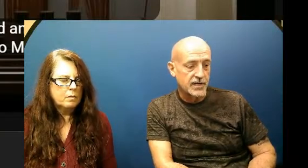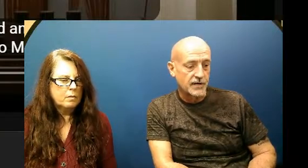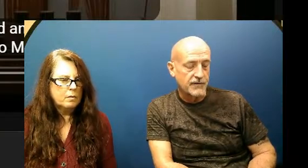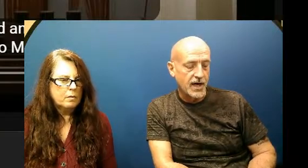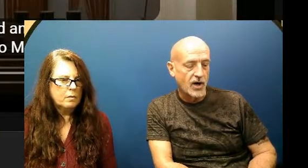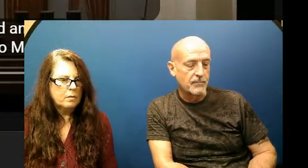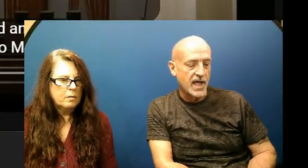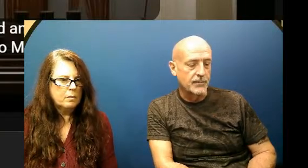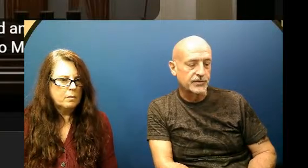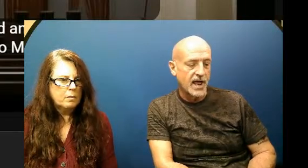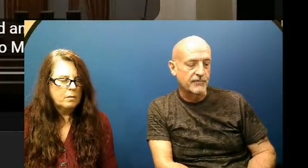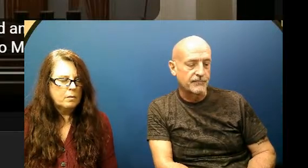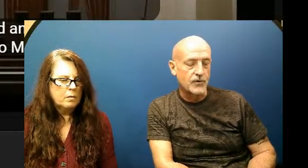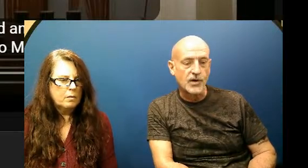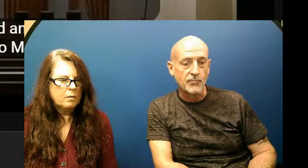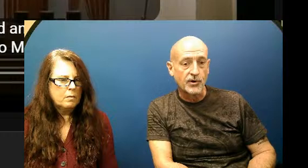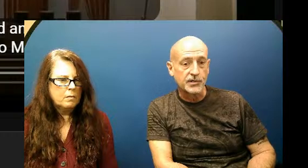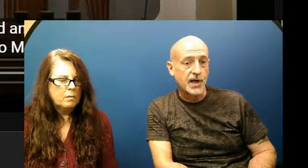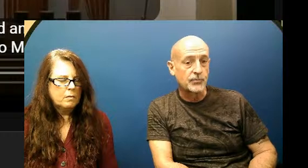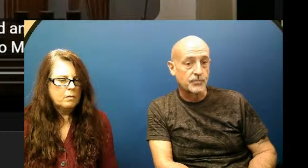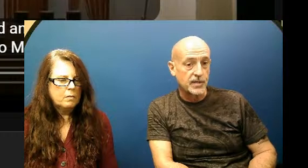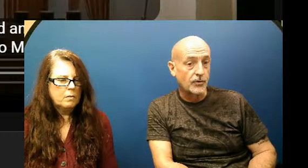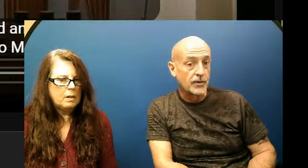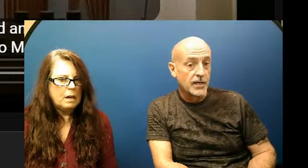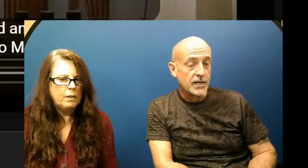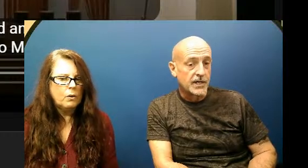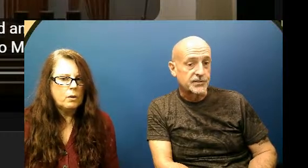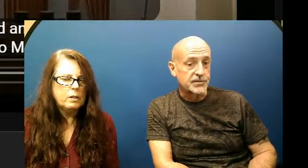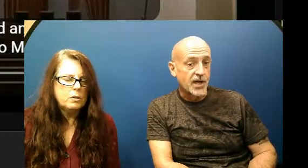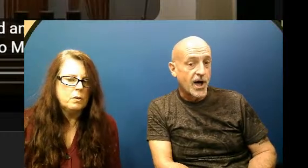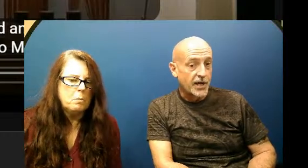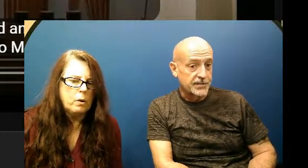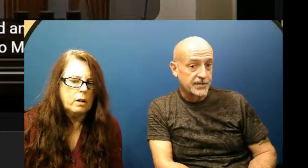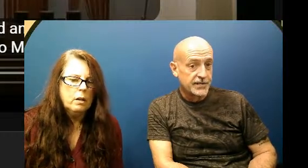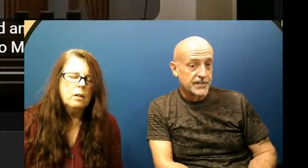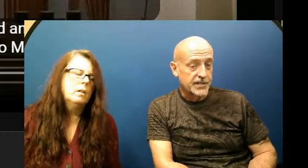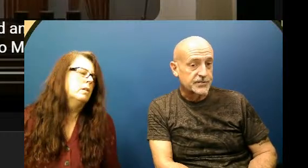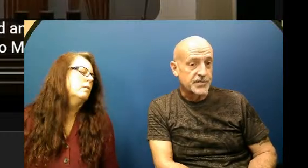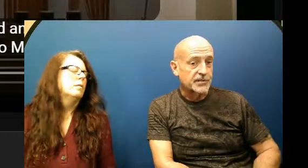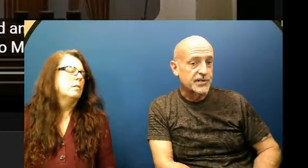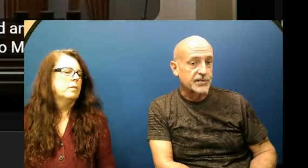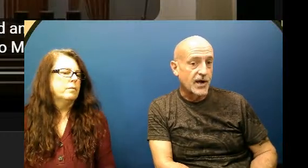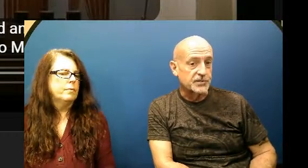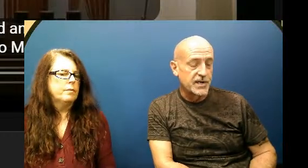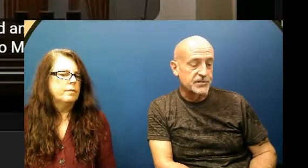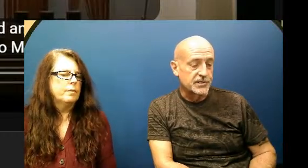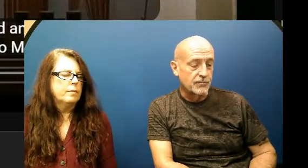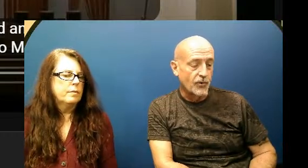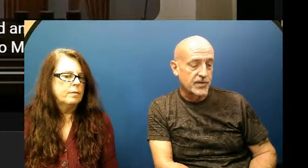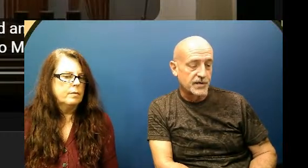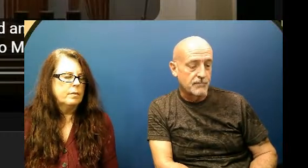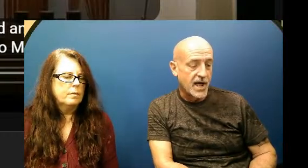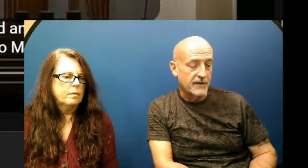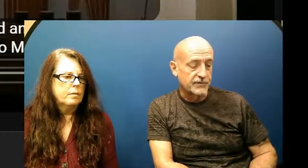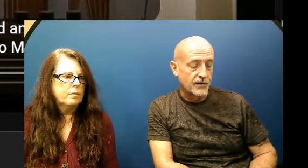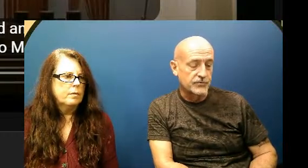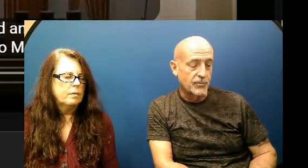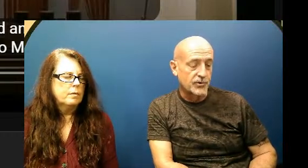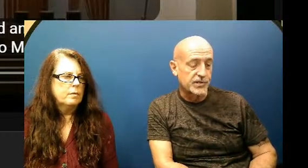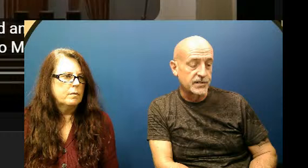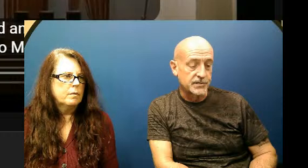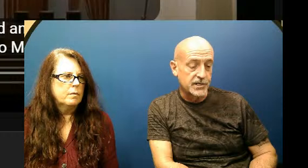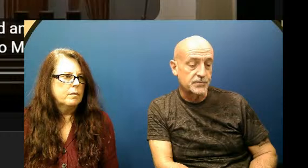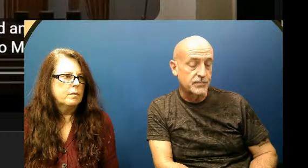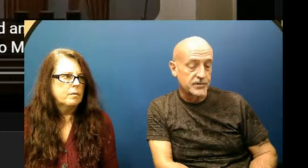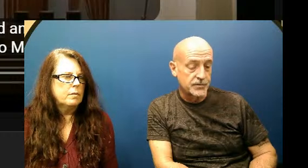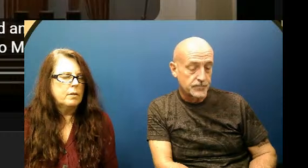not of how I'm able to have a phone number and connect with people. Yeah, they'll It's go into not. it more. That's not TikTok speech anymore than my having a phone number